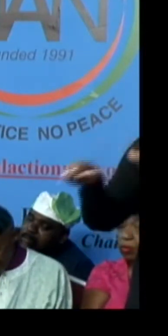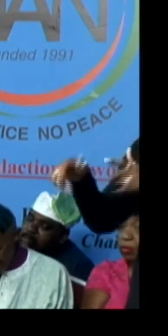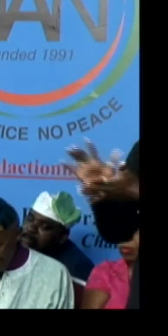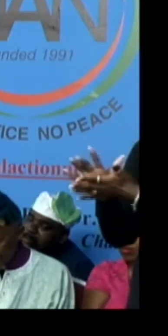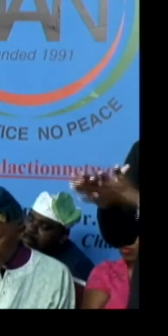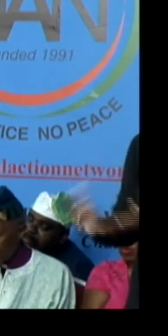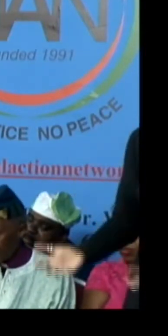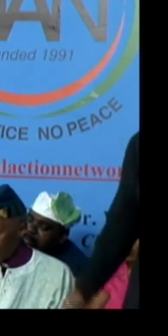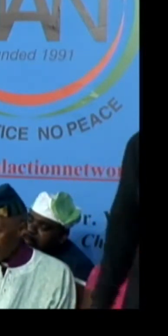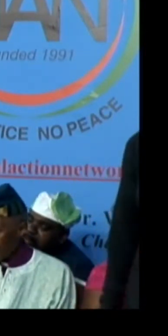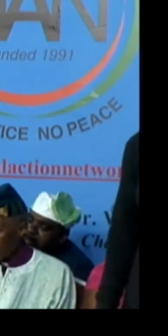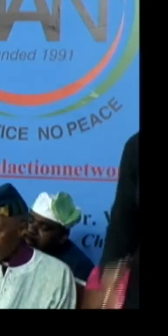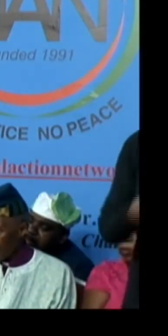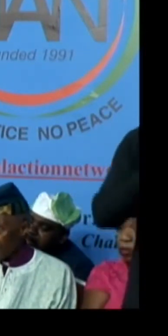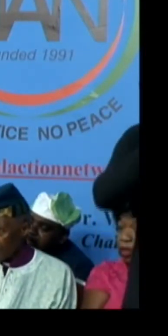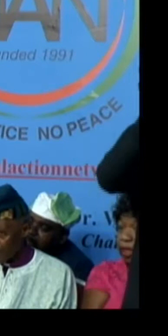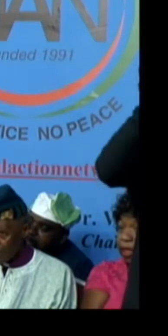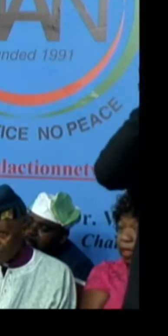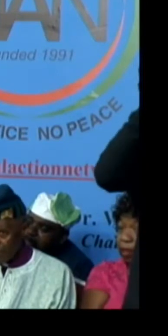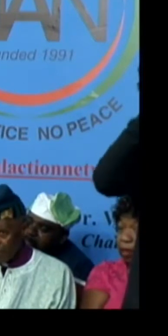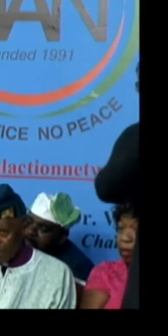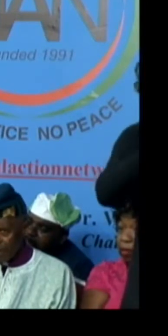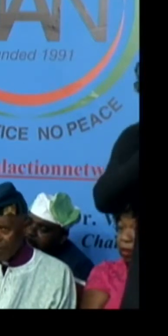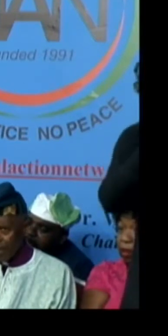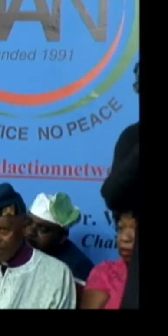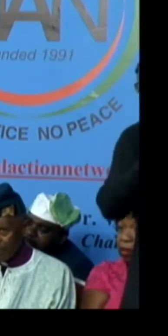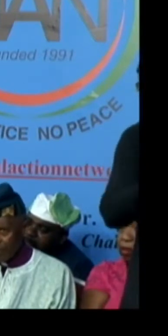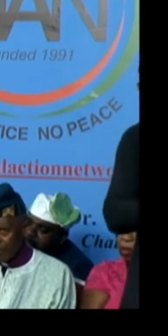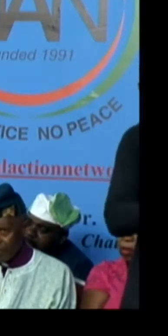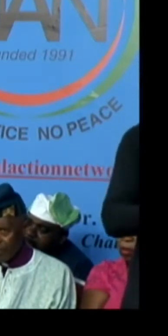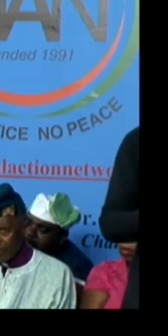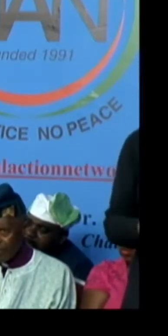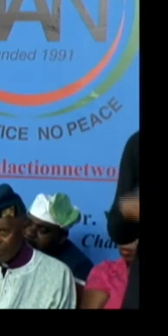My daddy didn't leave me nothing because he couldn't make money.